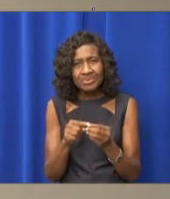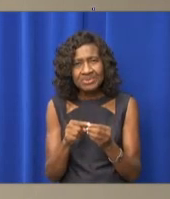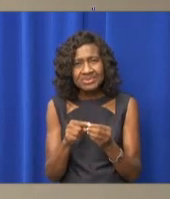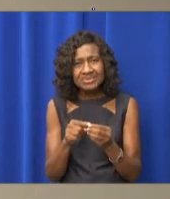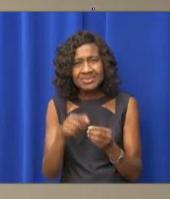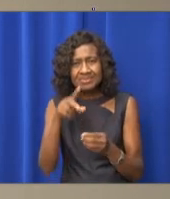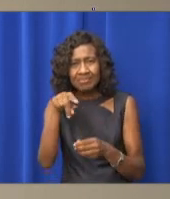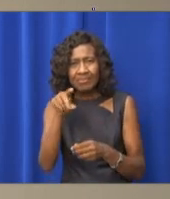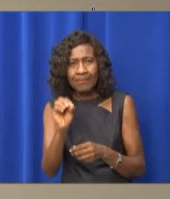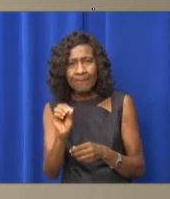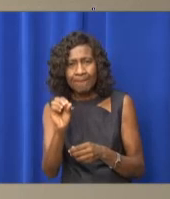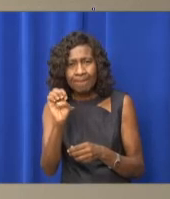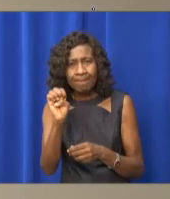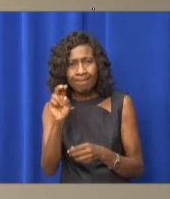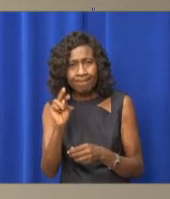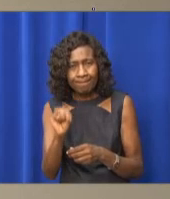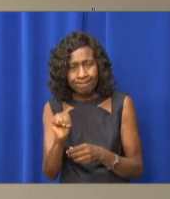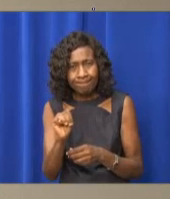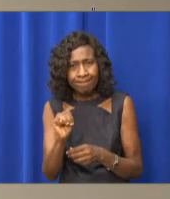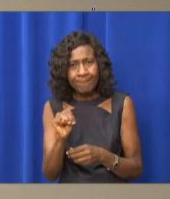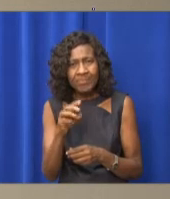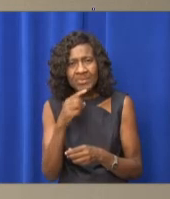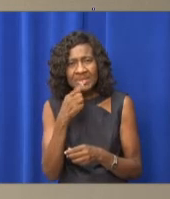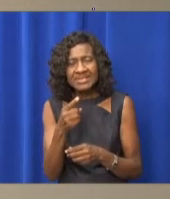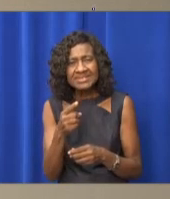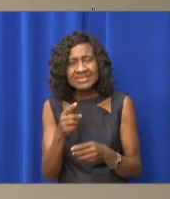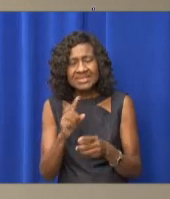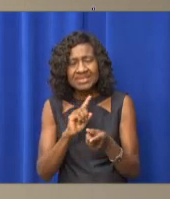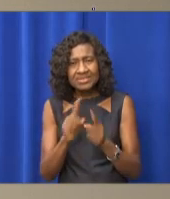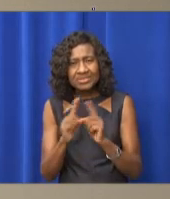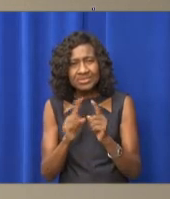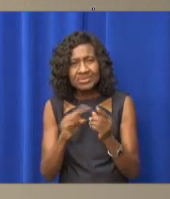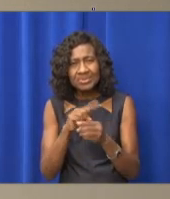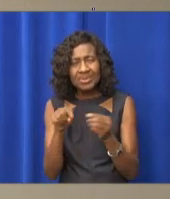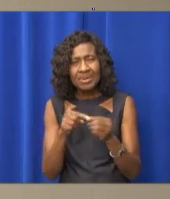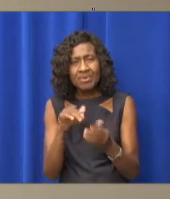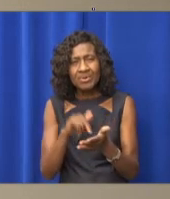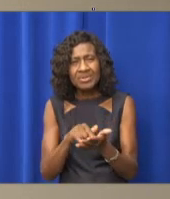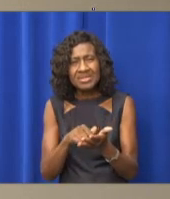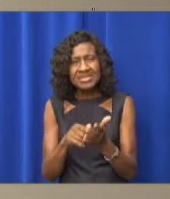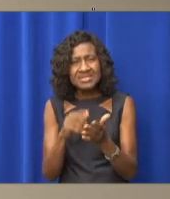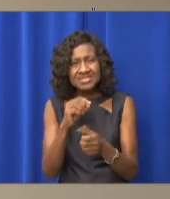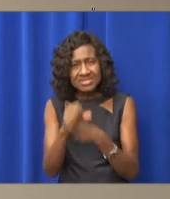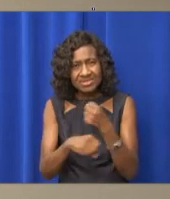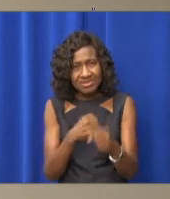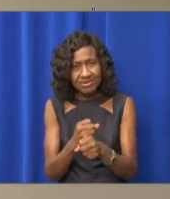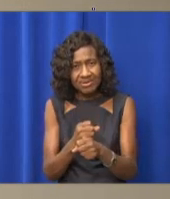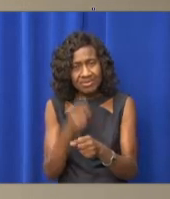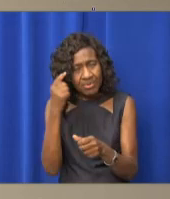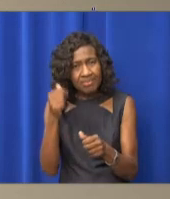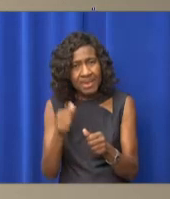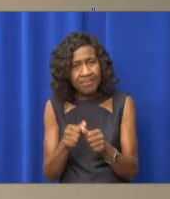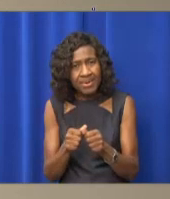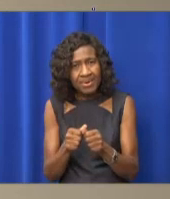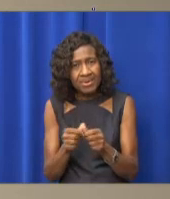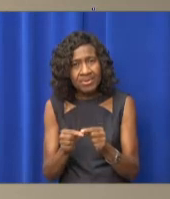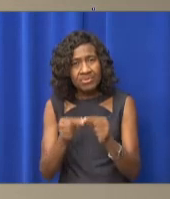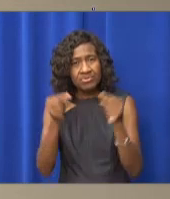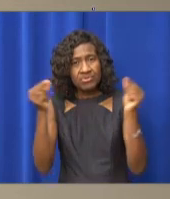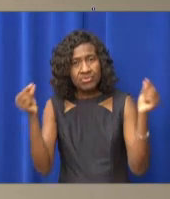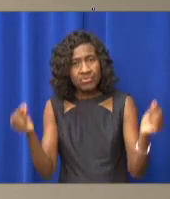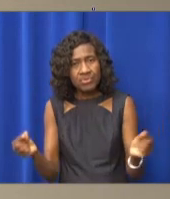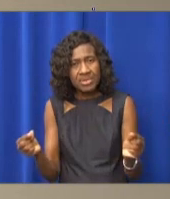fitting to say it again, as truly this year we have been reminded more than ever the greatest